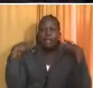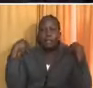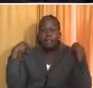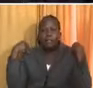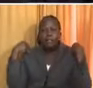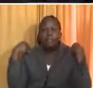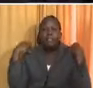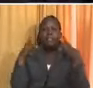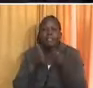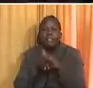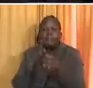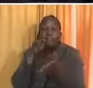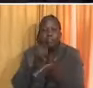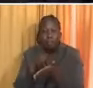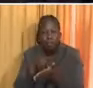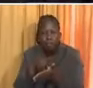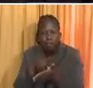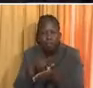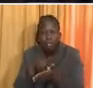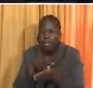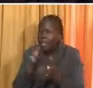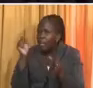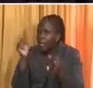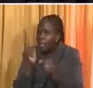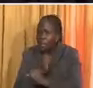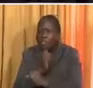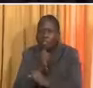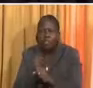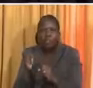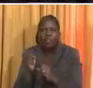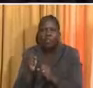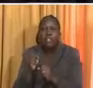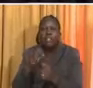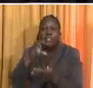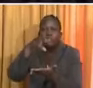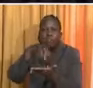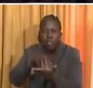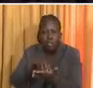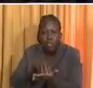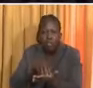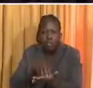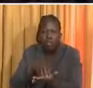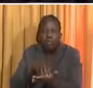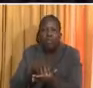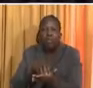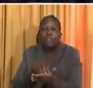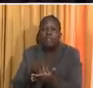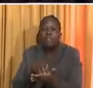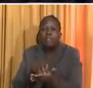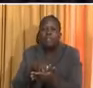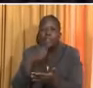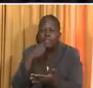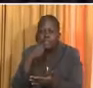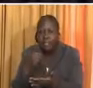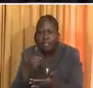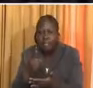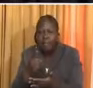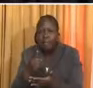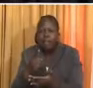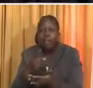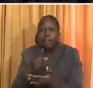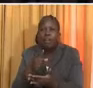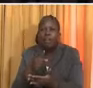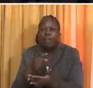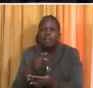authority. He cannot, in the circumstances of Chapter 16, run with the hare and